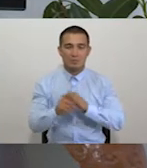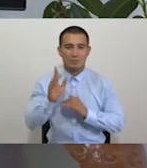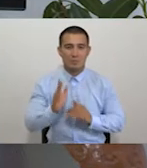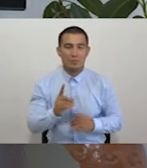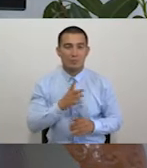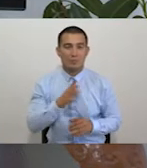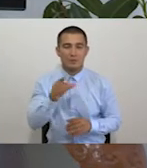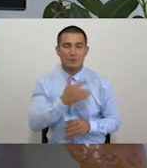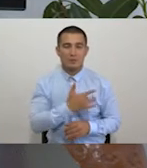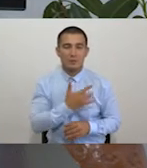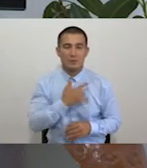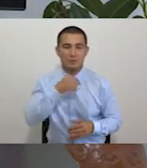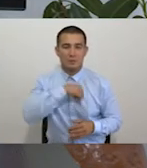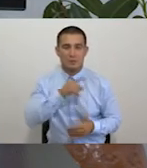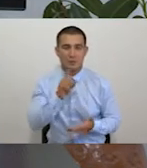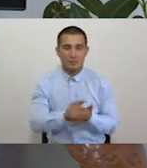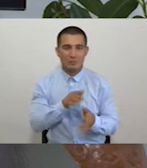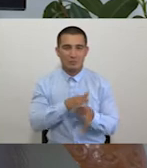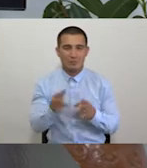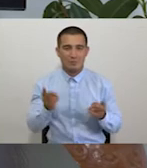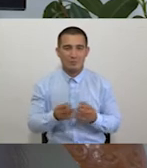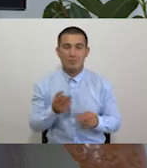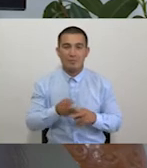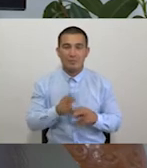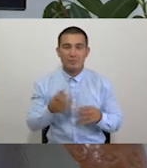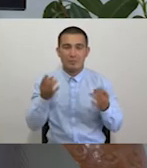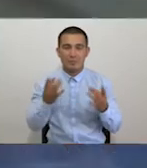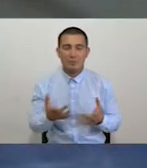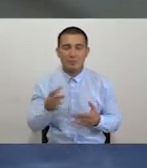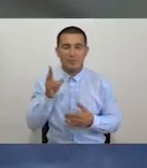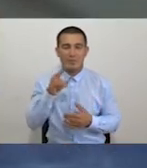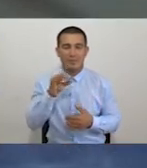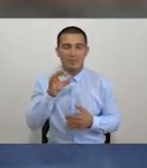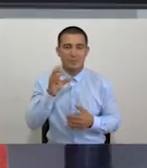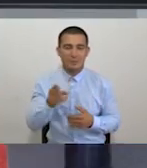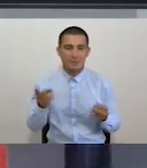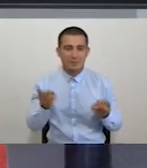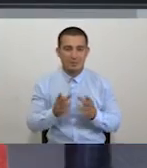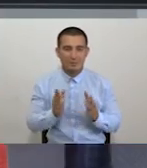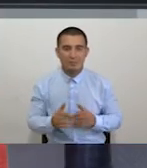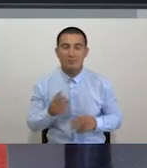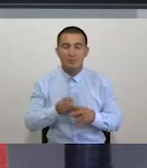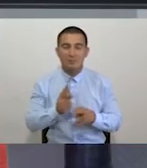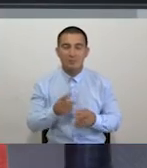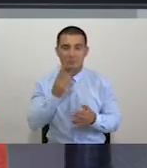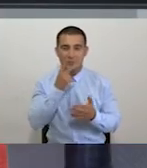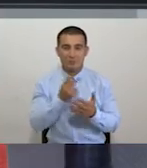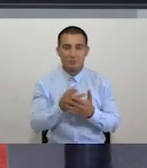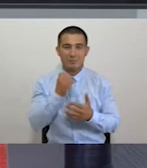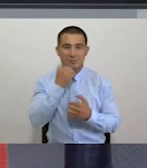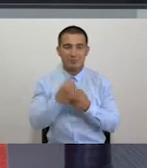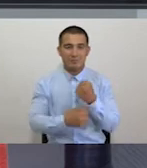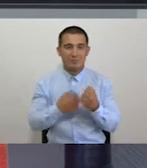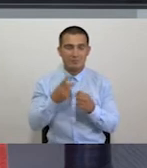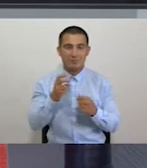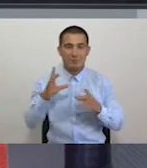Demak, birinchi o'rinda bizga mabuf shakldagi oddiy diskimiz kerak bo'ladi. Demak, ishni gazlamadan